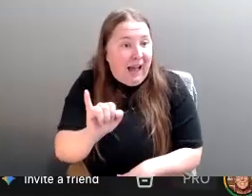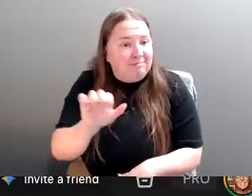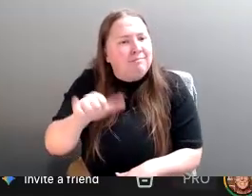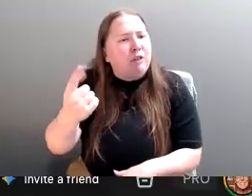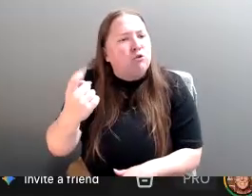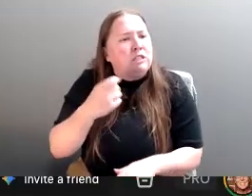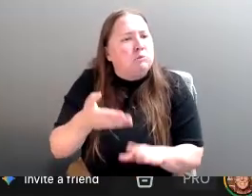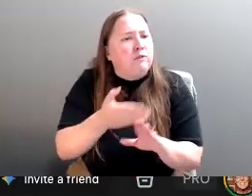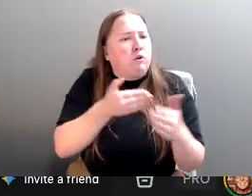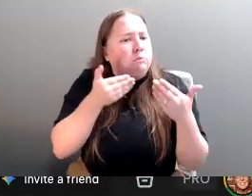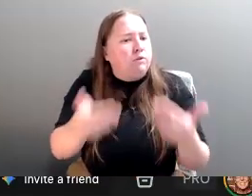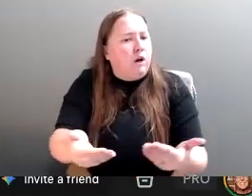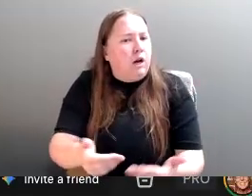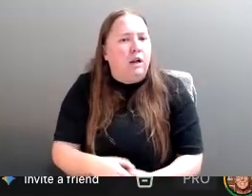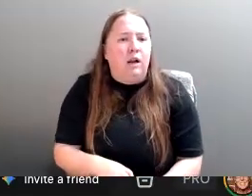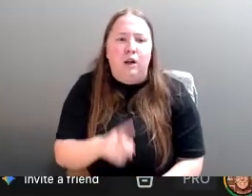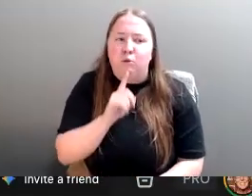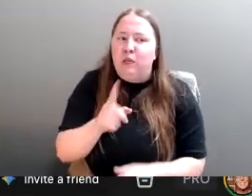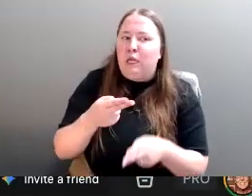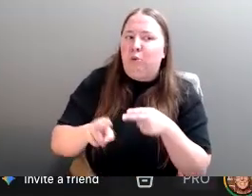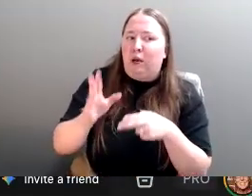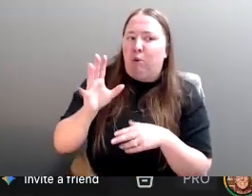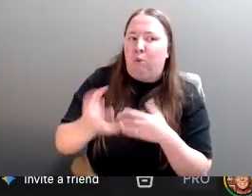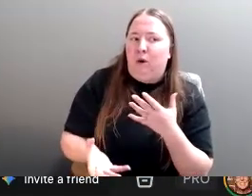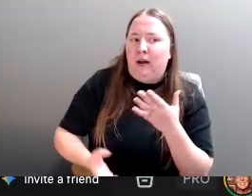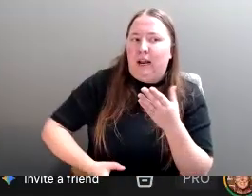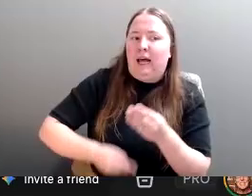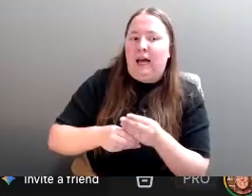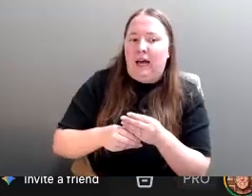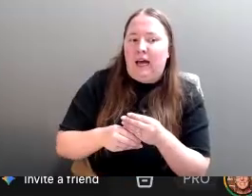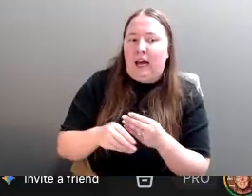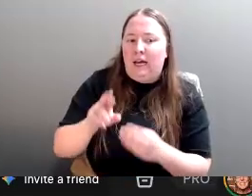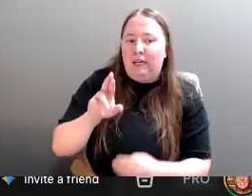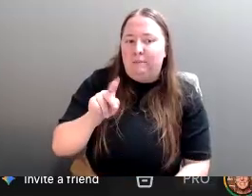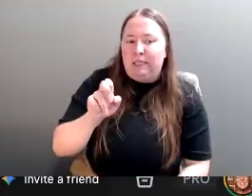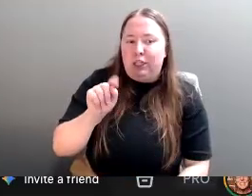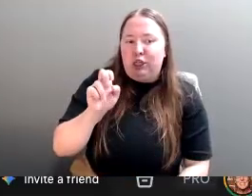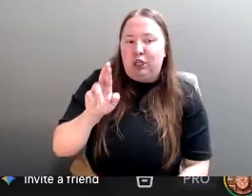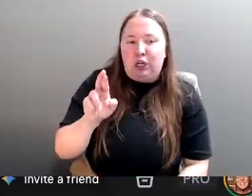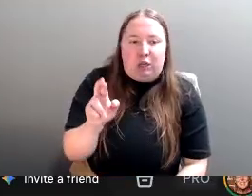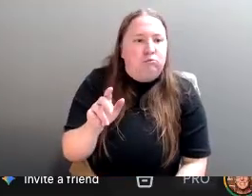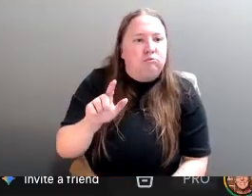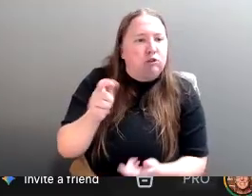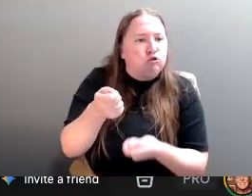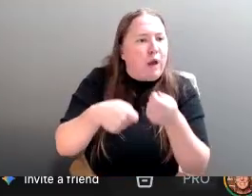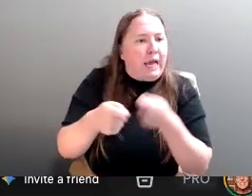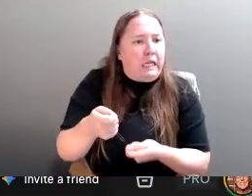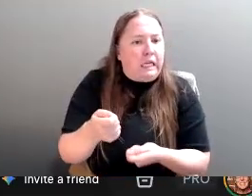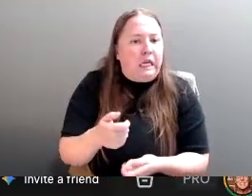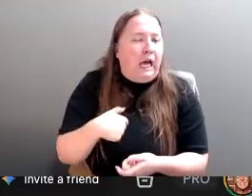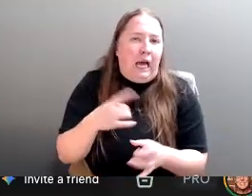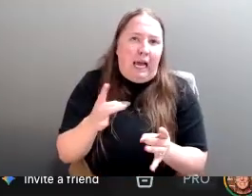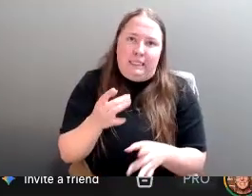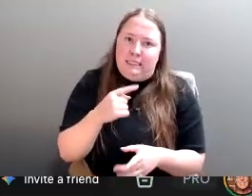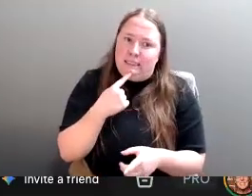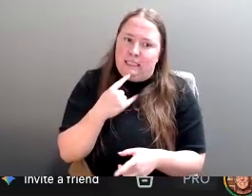questions before we move on? well, Anything real quick, I else? wanted to add to that. I just Sure. want to say that to me, it was a trade-off Yeah. because, and I hate to say this